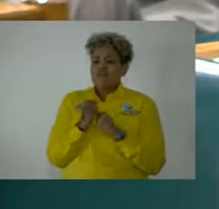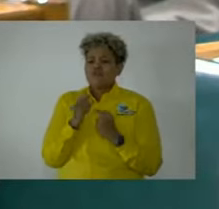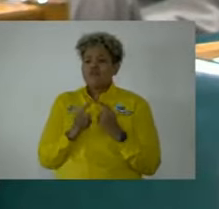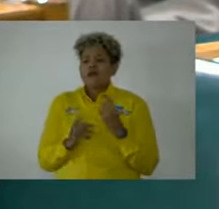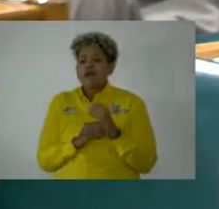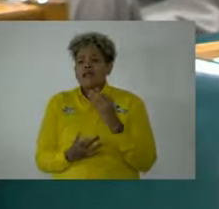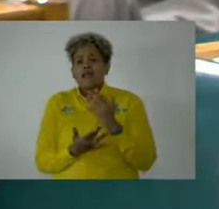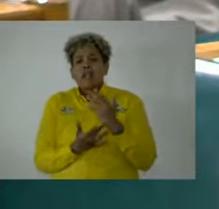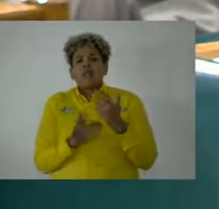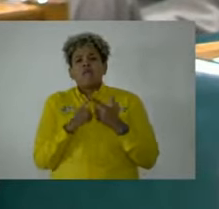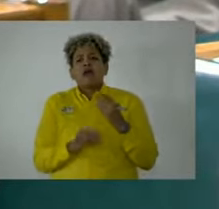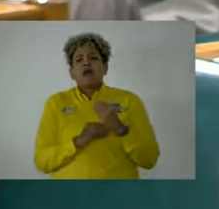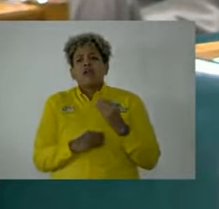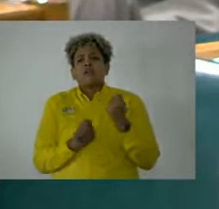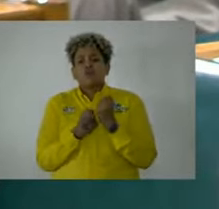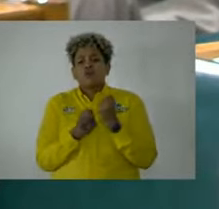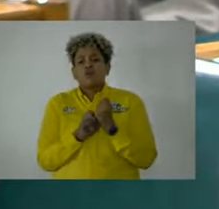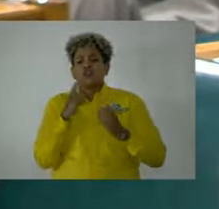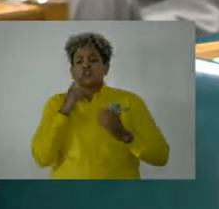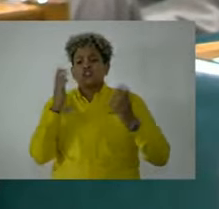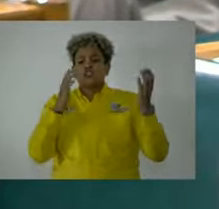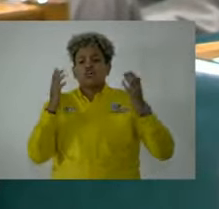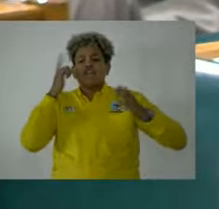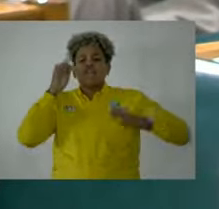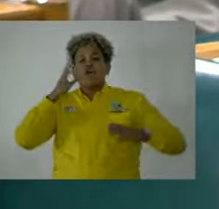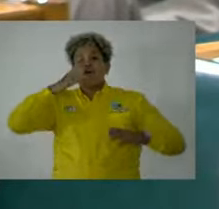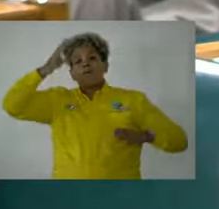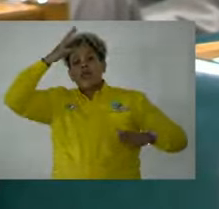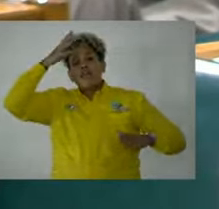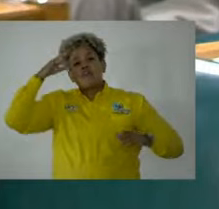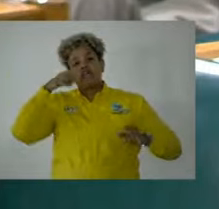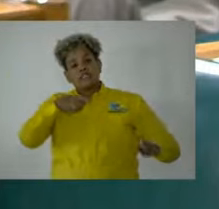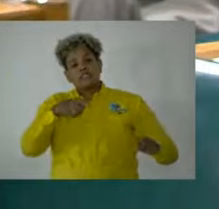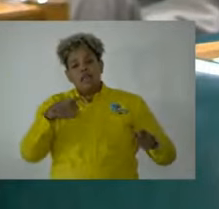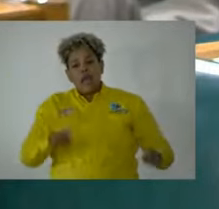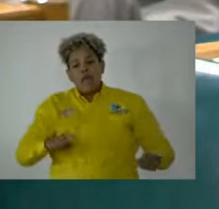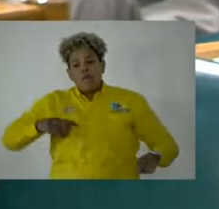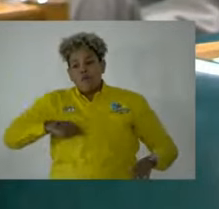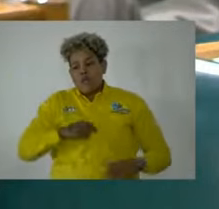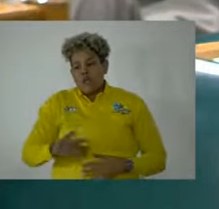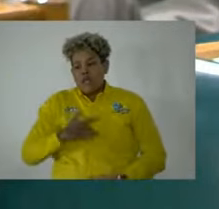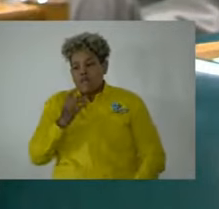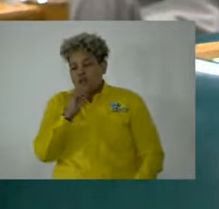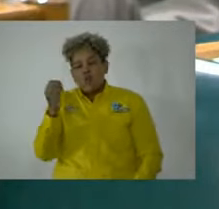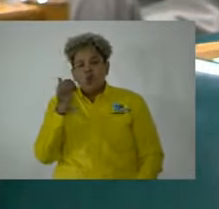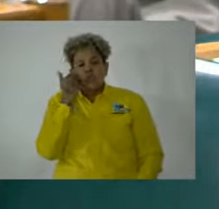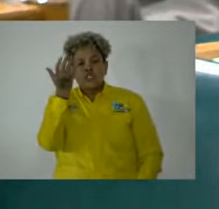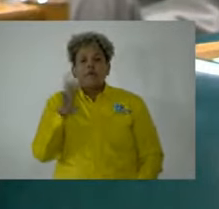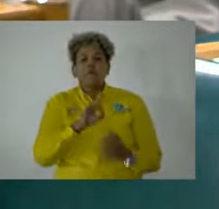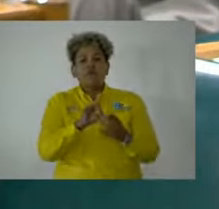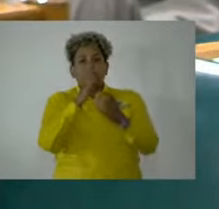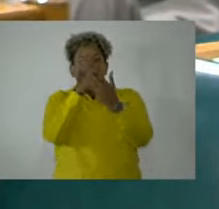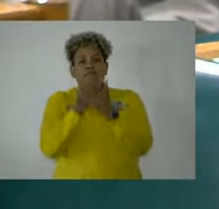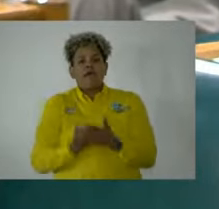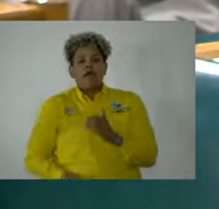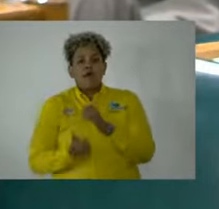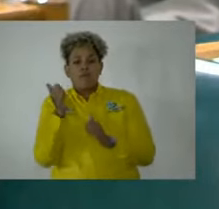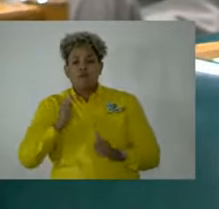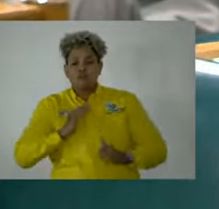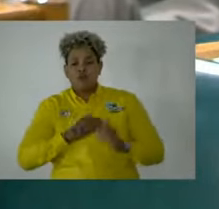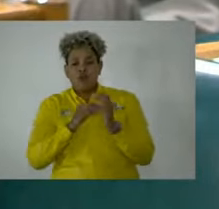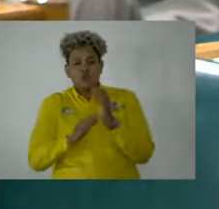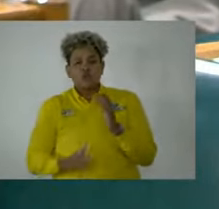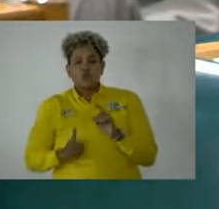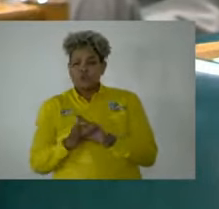technology, and in supporting services for parenting. We feel no shame about the fact that the majority of our